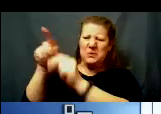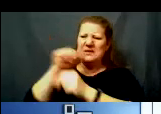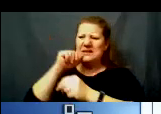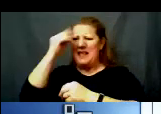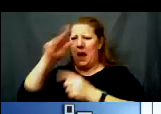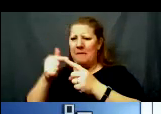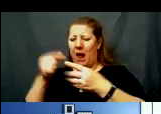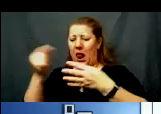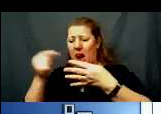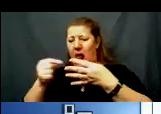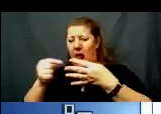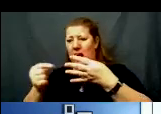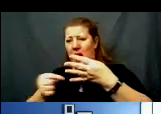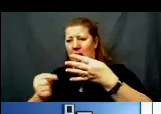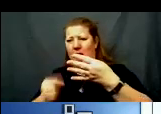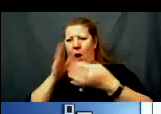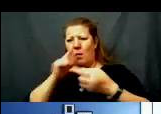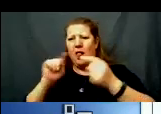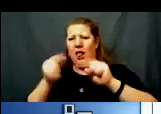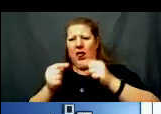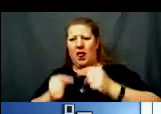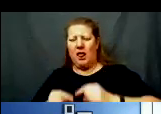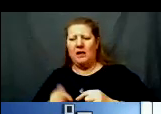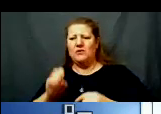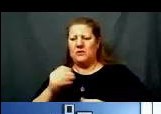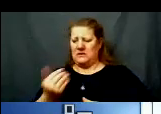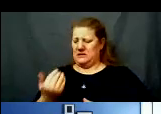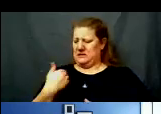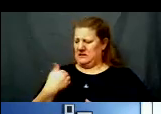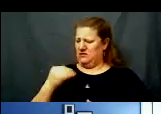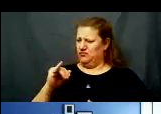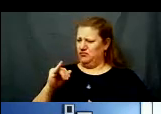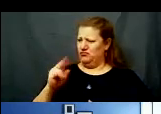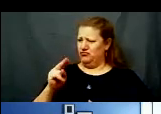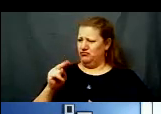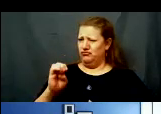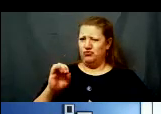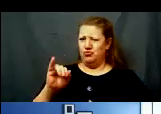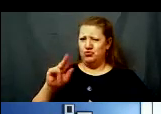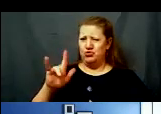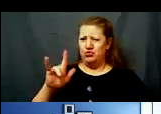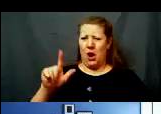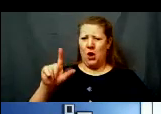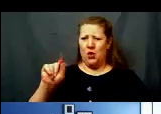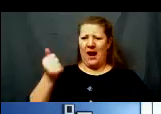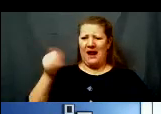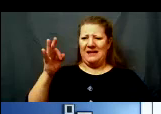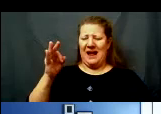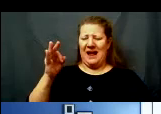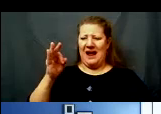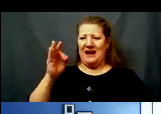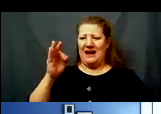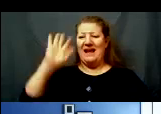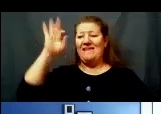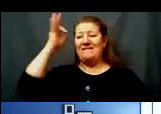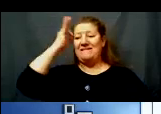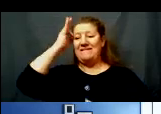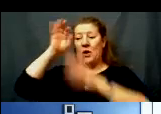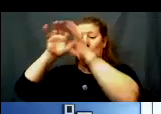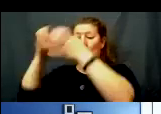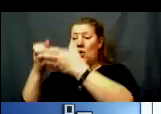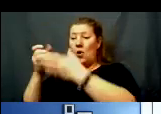these impacts. And so in July or June of 2019, the Federal Bureau of Prisons withdrew the